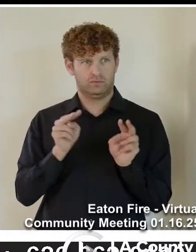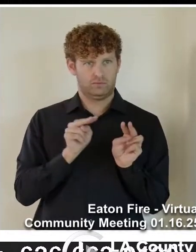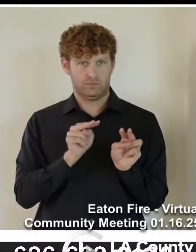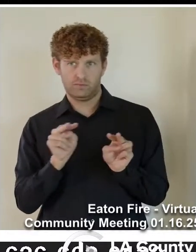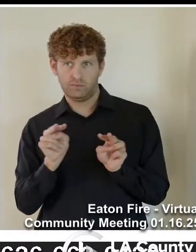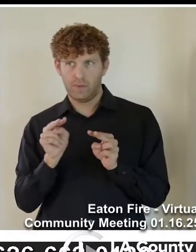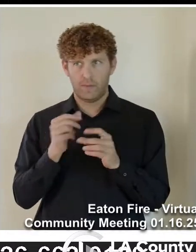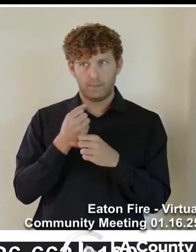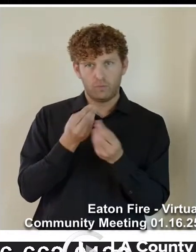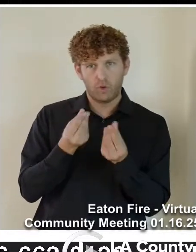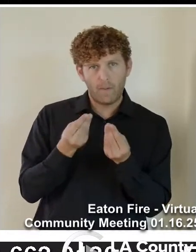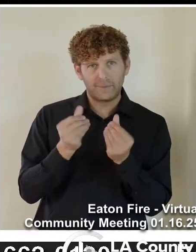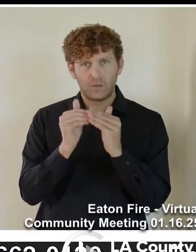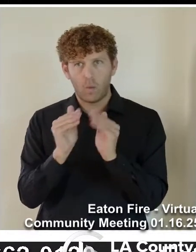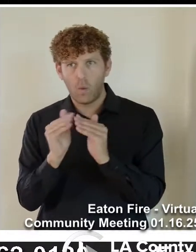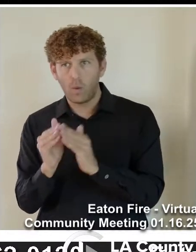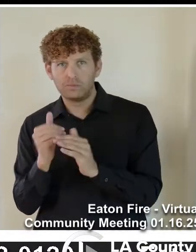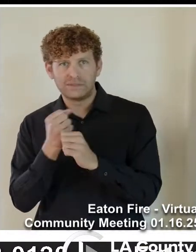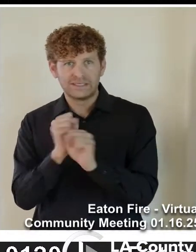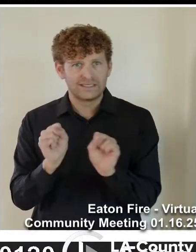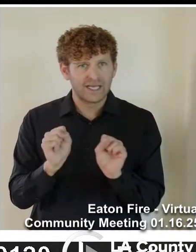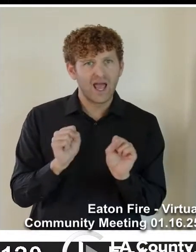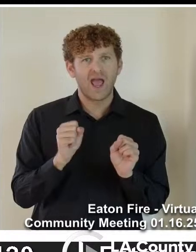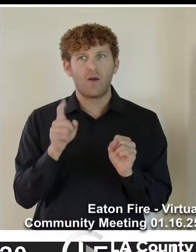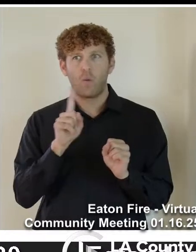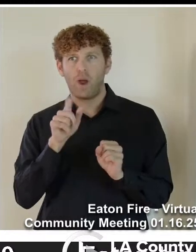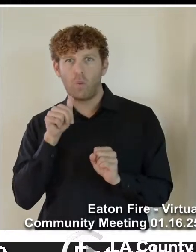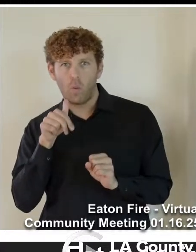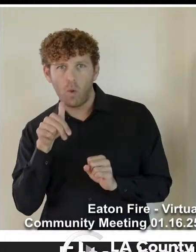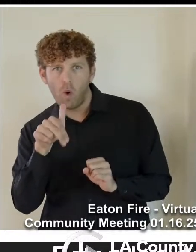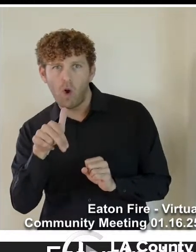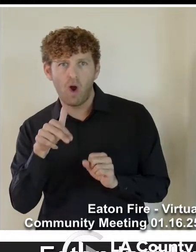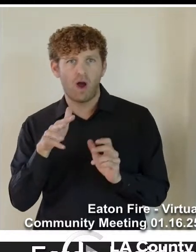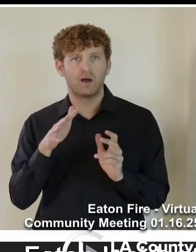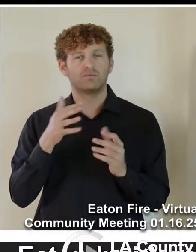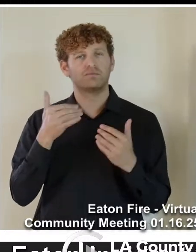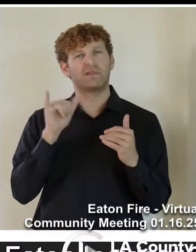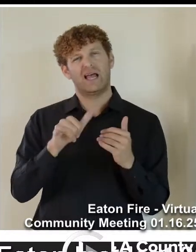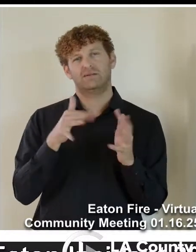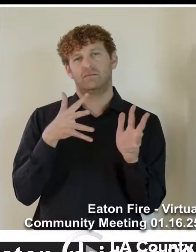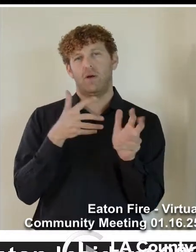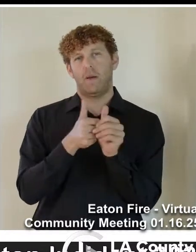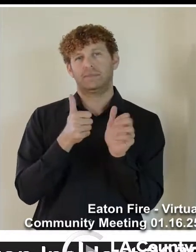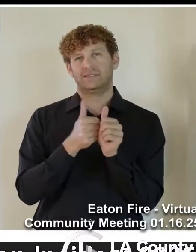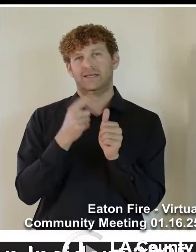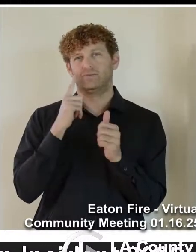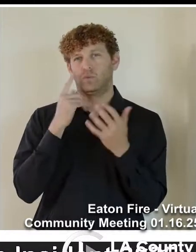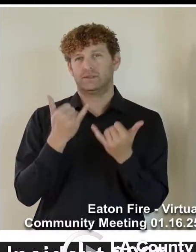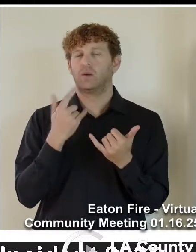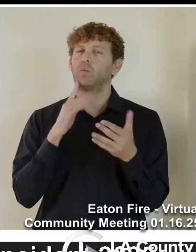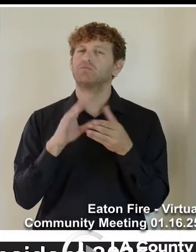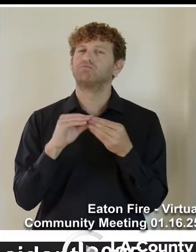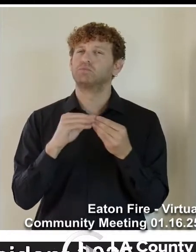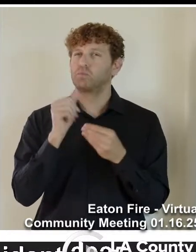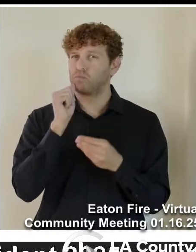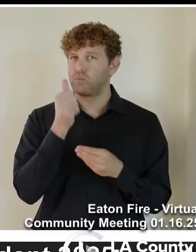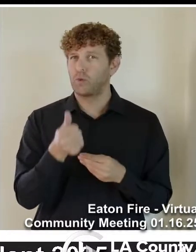walk. So that's your fire behavior update for today, and I will talk to you all tomorrow.